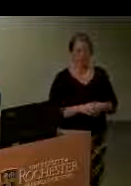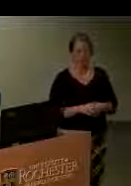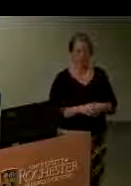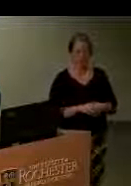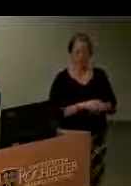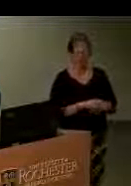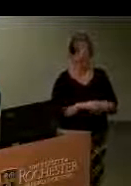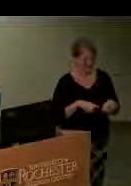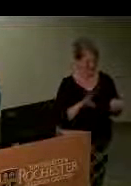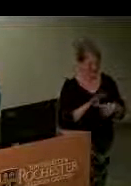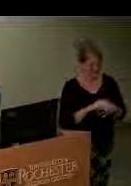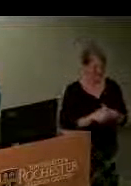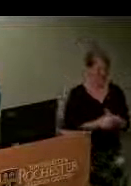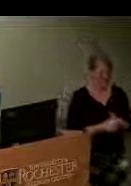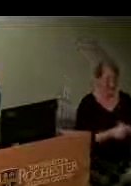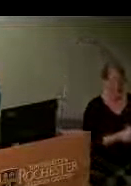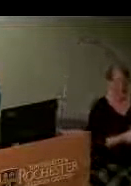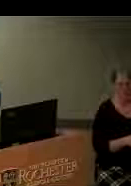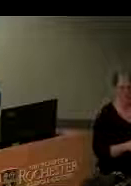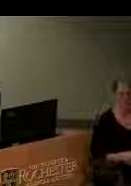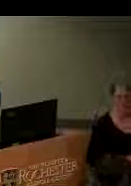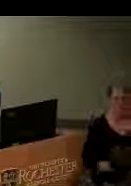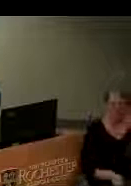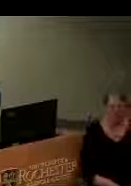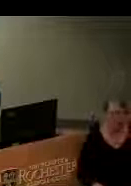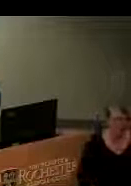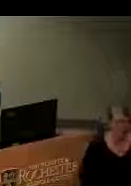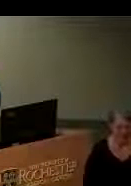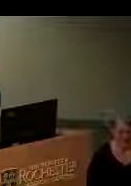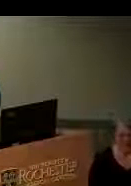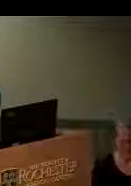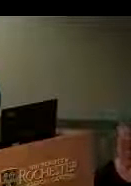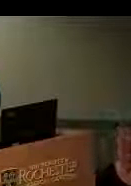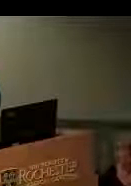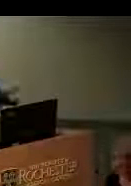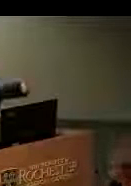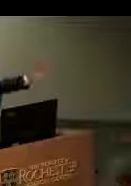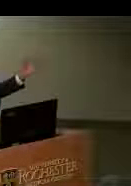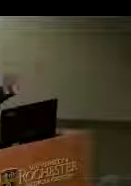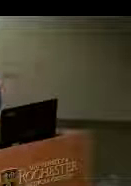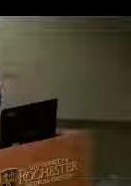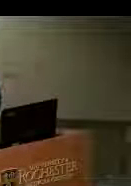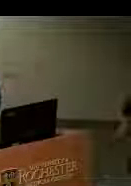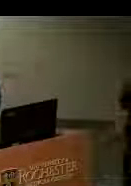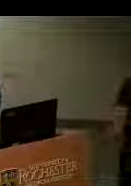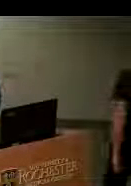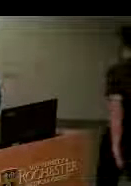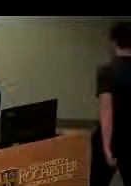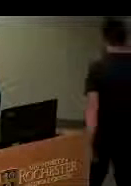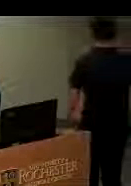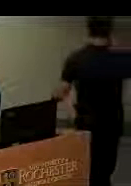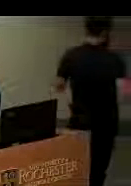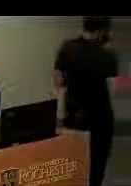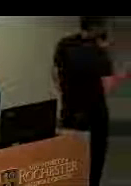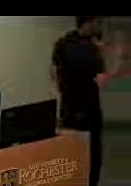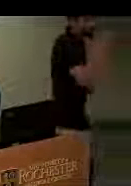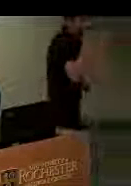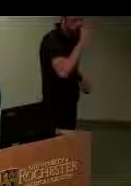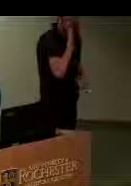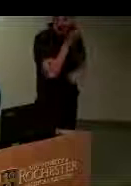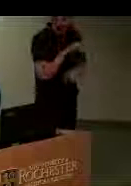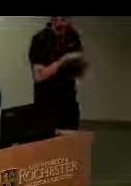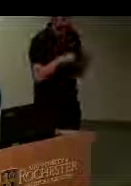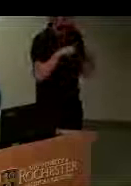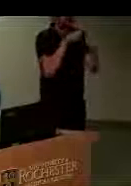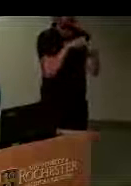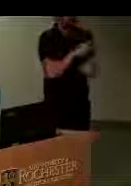they videotaped. They didn't sit there the whole time watching, but I was sitting with a patient that I had never seen before